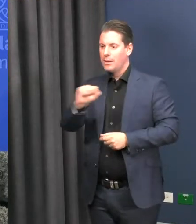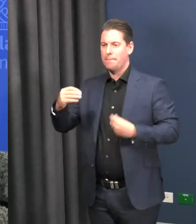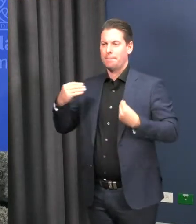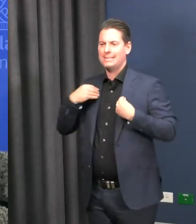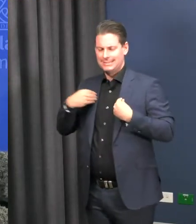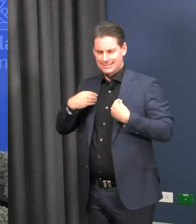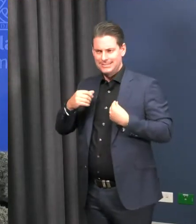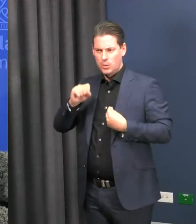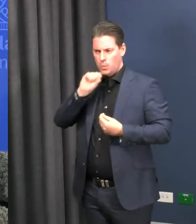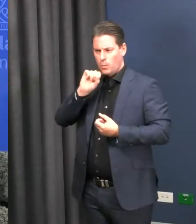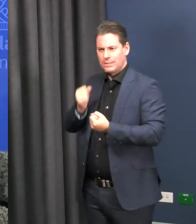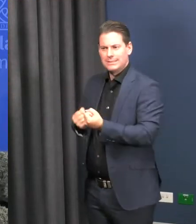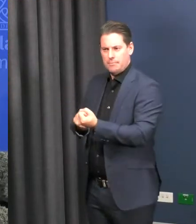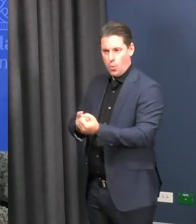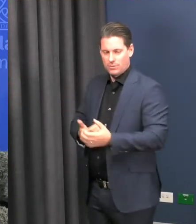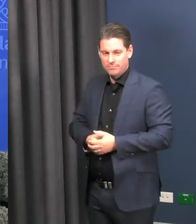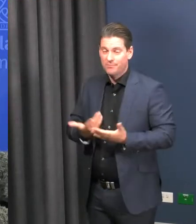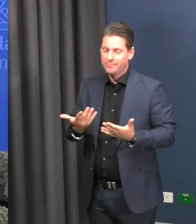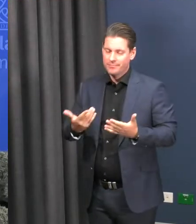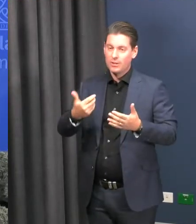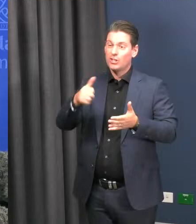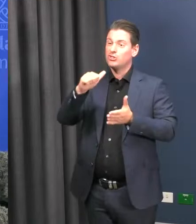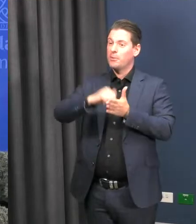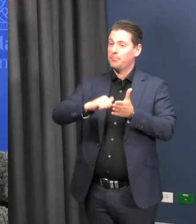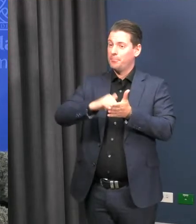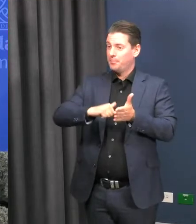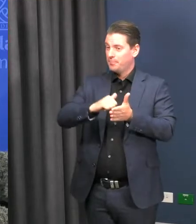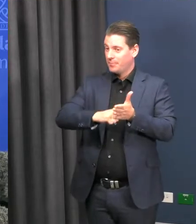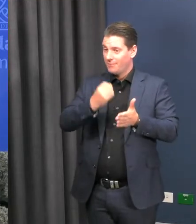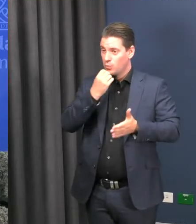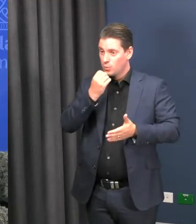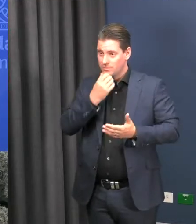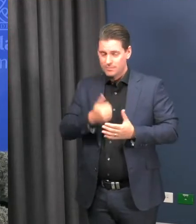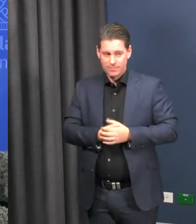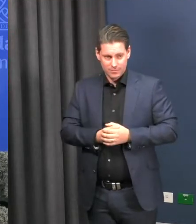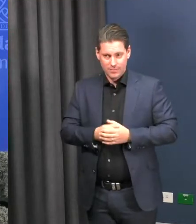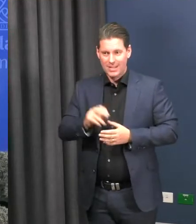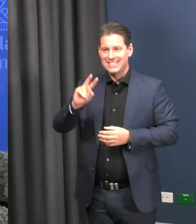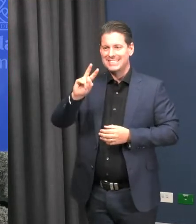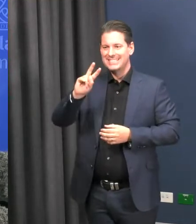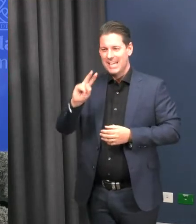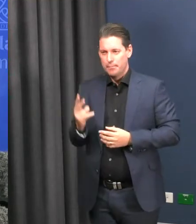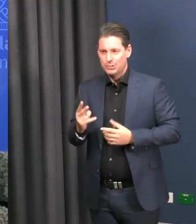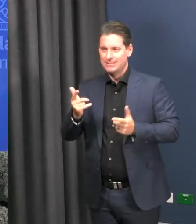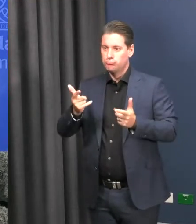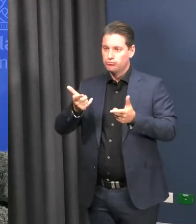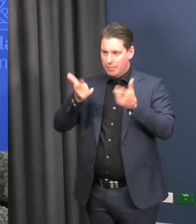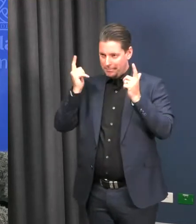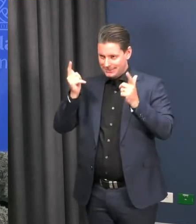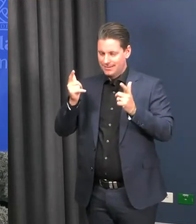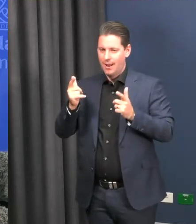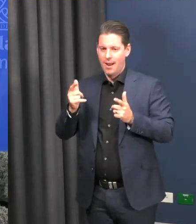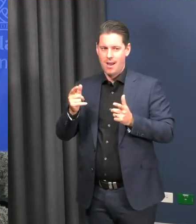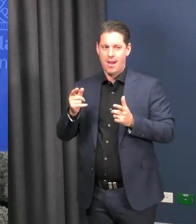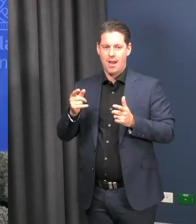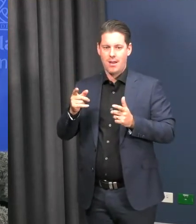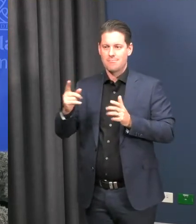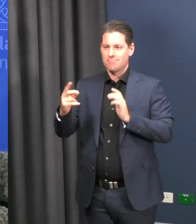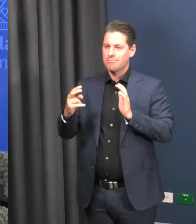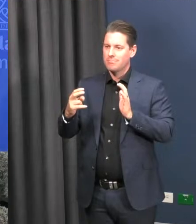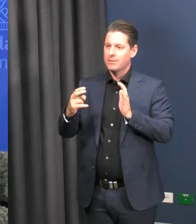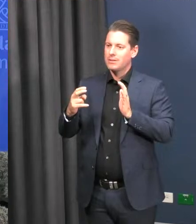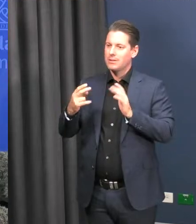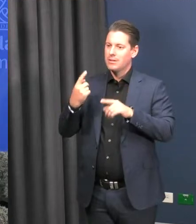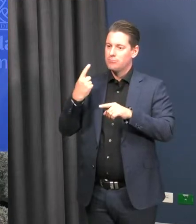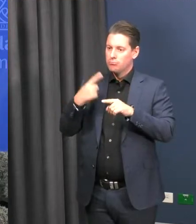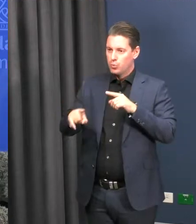in a moment. Supermarkets. I mentioned yesterday that the Deputy Premier signed the ability for that restocking to